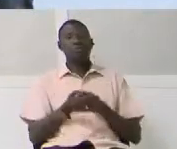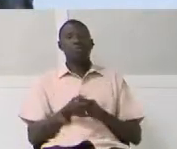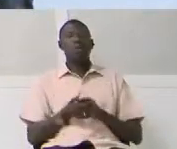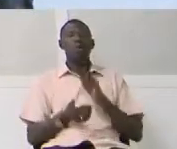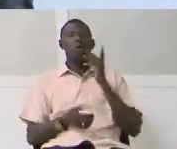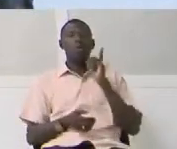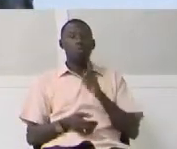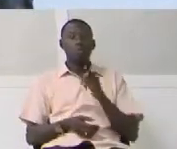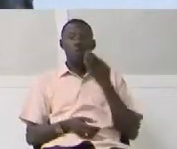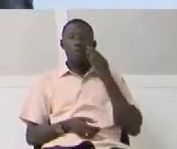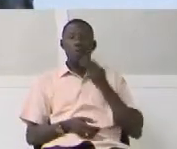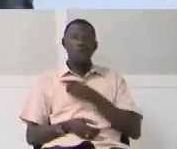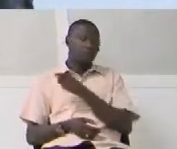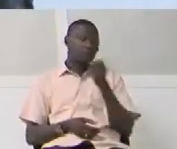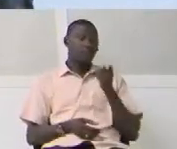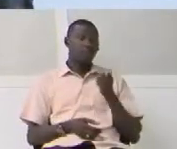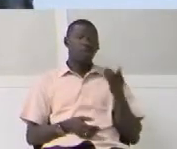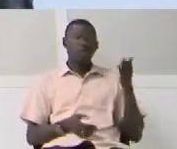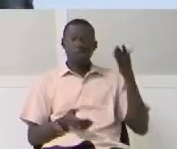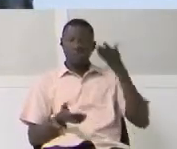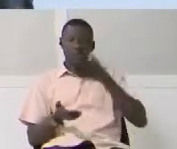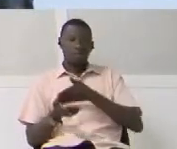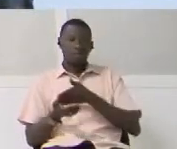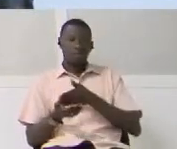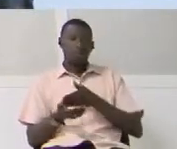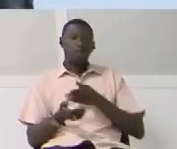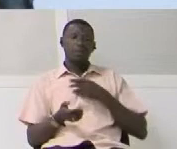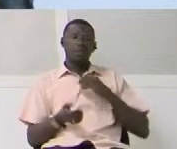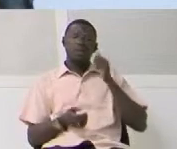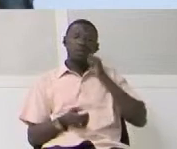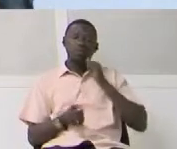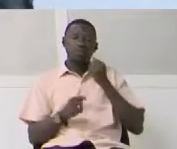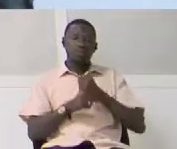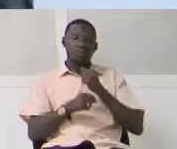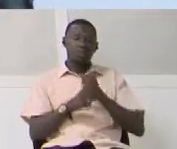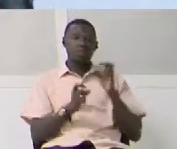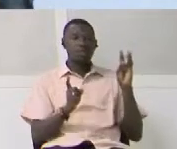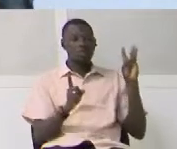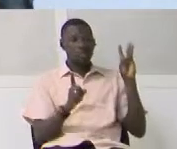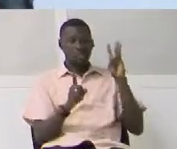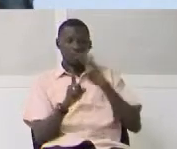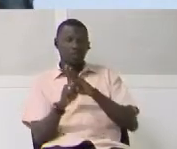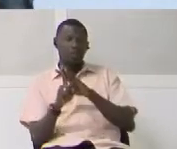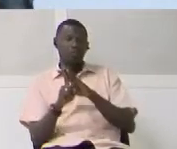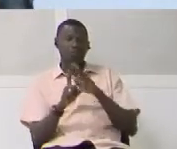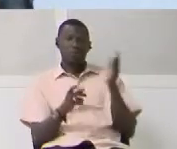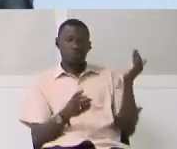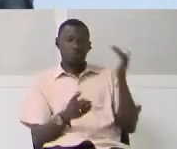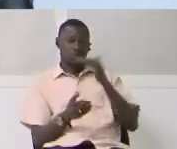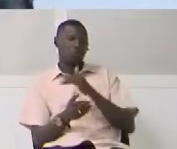But when they came, the delegation like I did have no. They used to make a delegation and